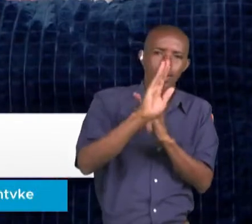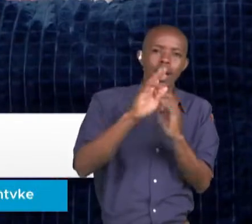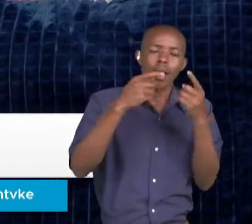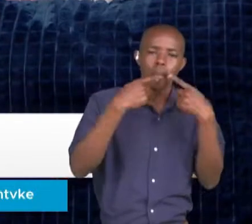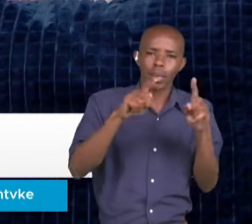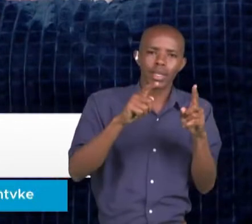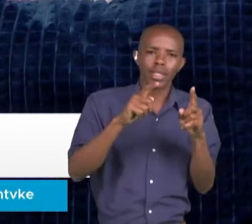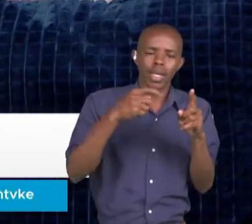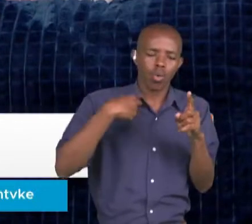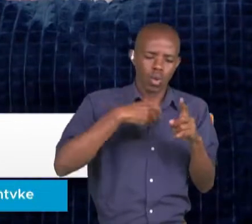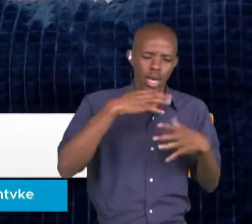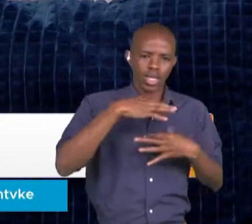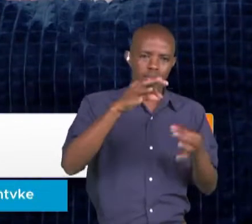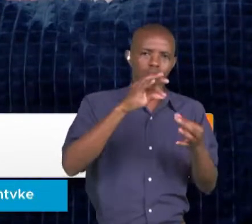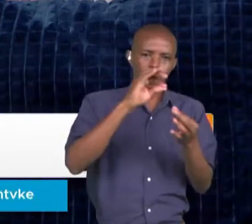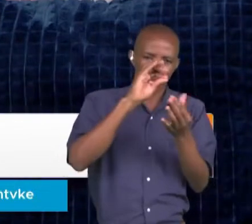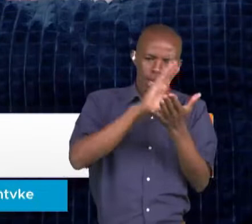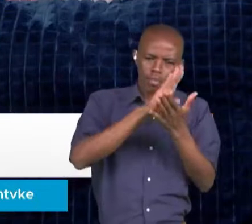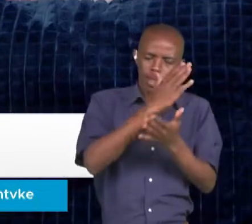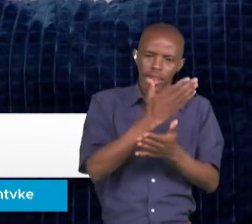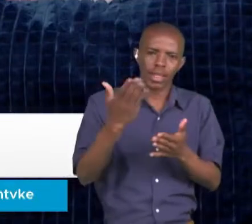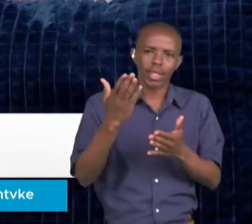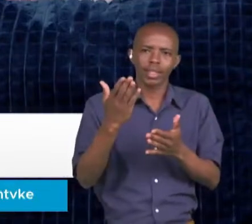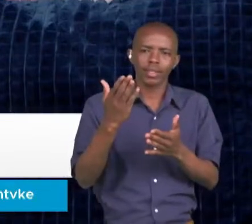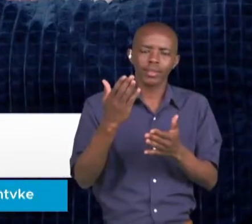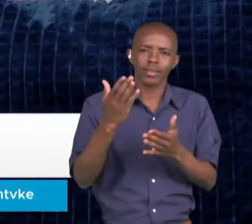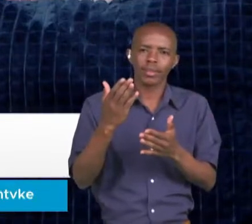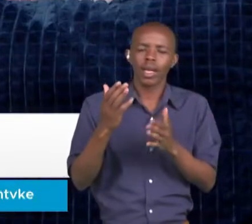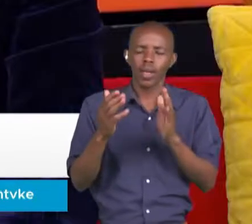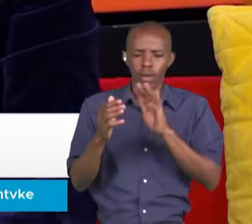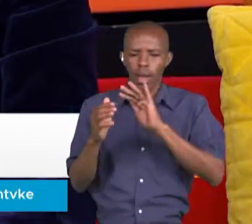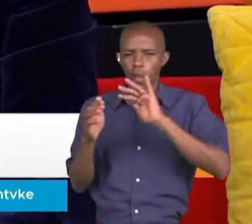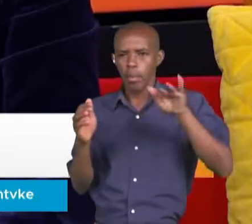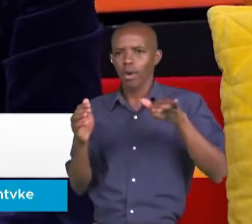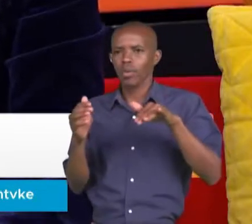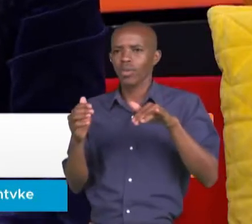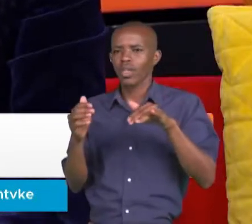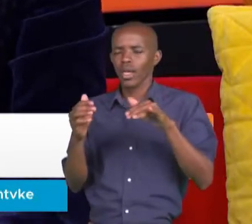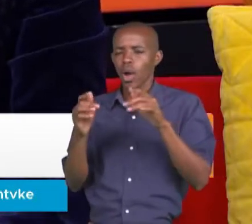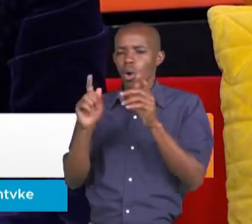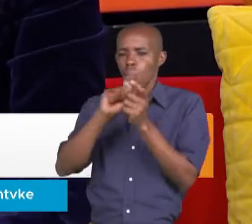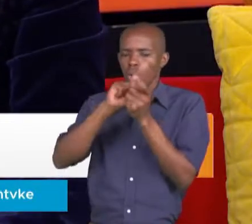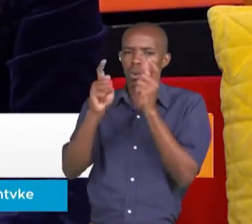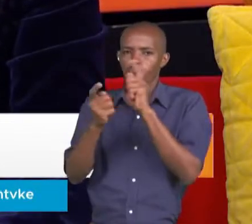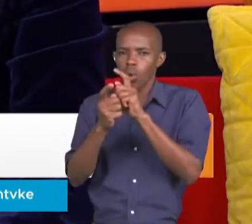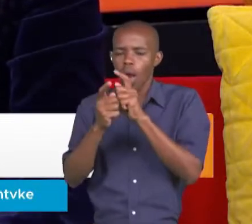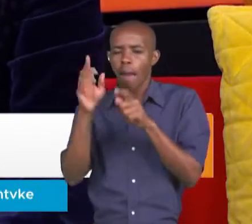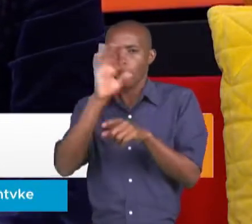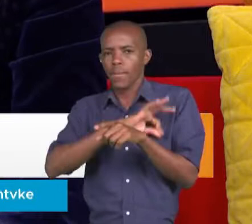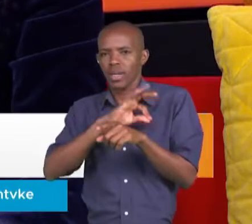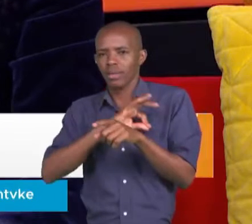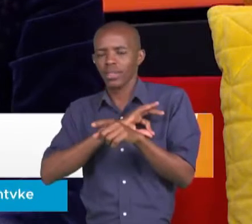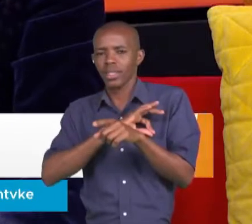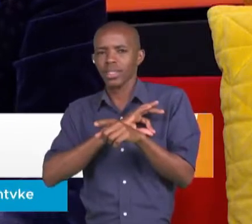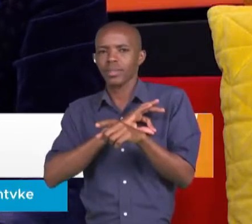it is like we're interested in preserving something. Are we going yeah. back to the likes of the art of war, whereby some benefit, some